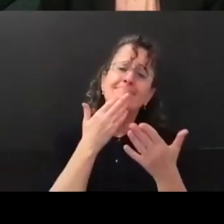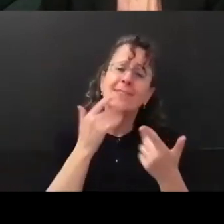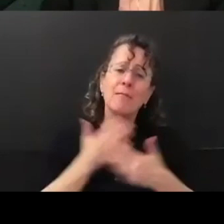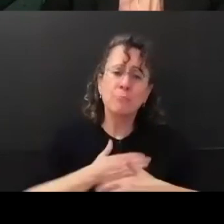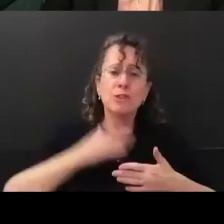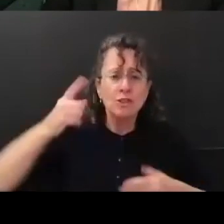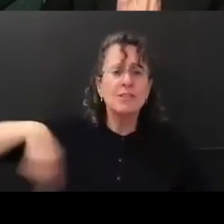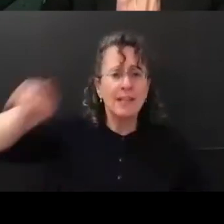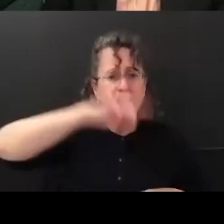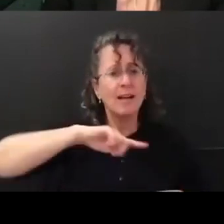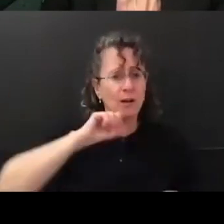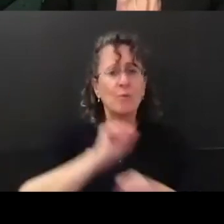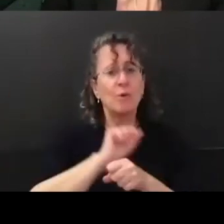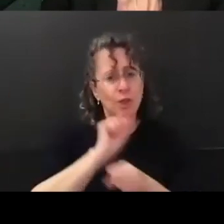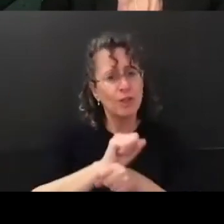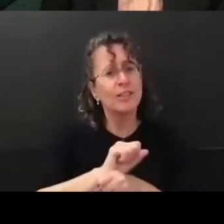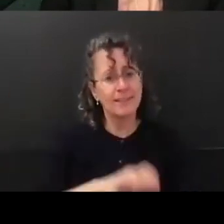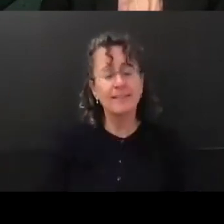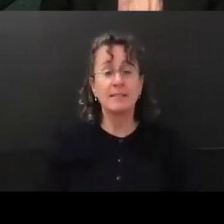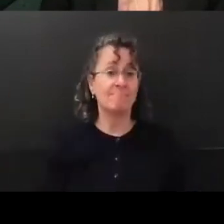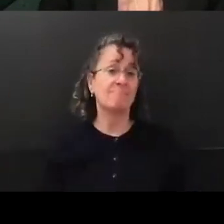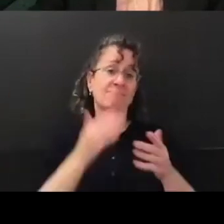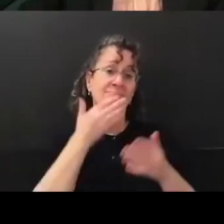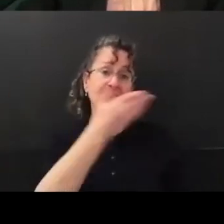Indeed. Well said. Thank you.